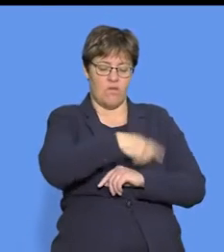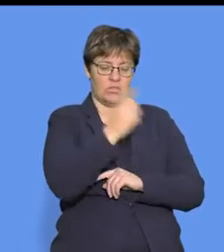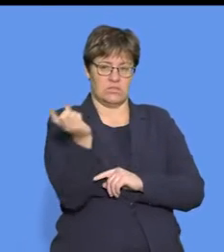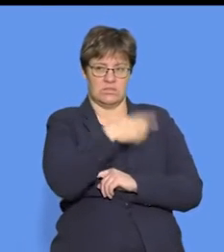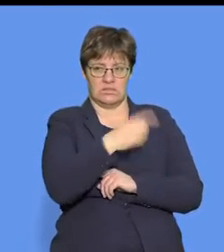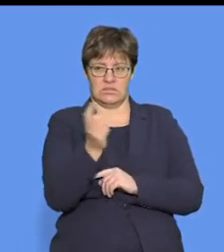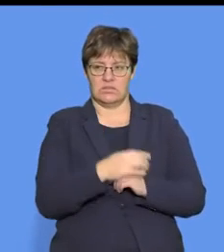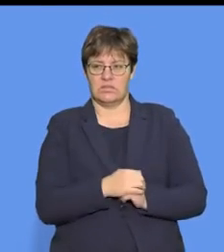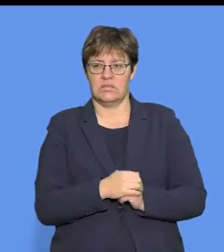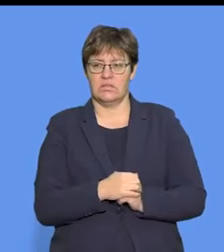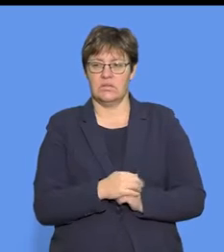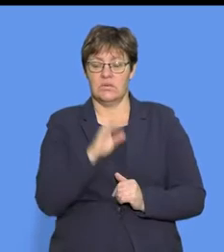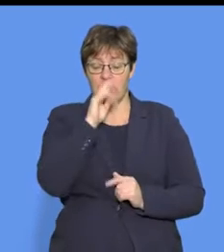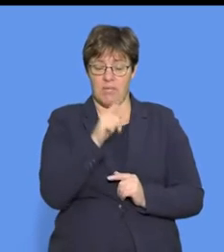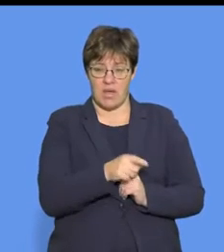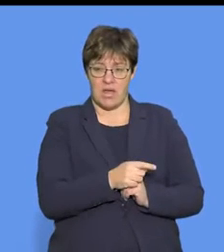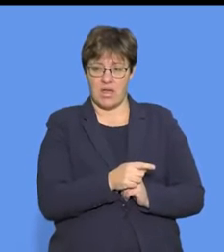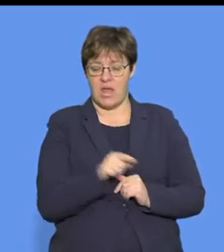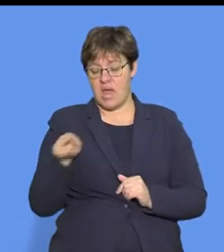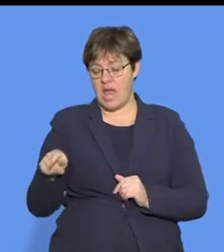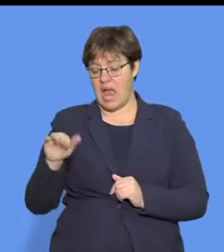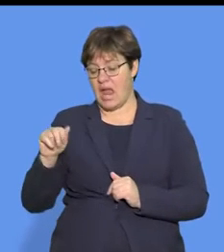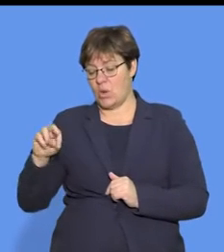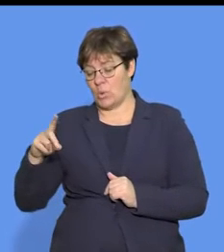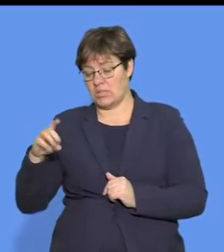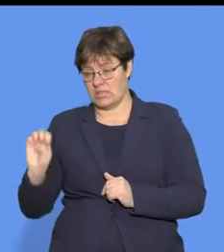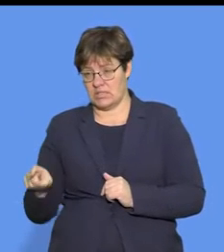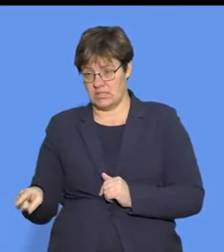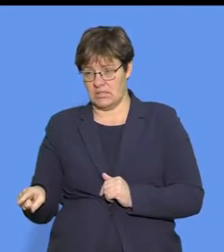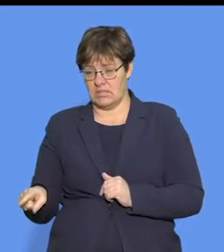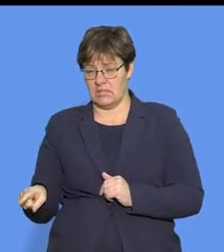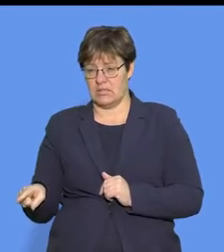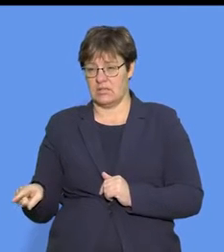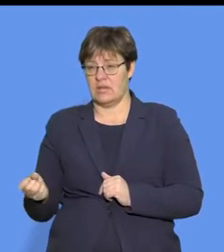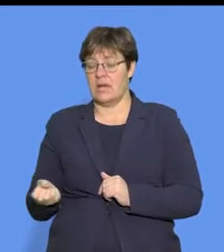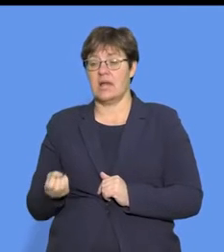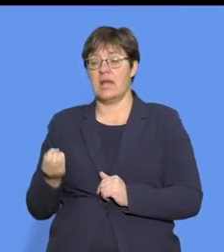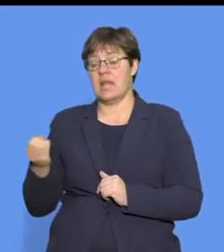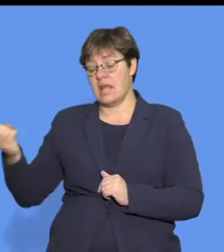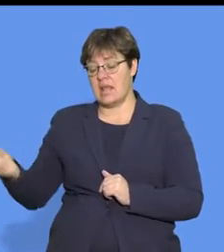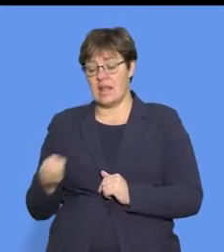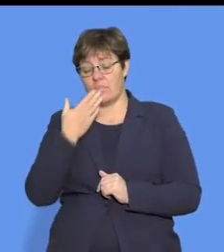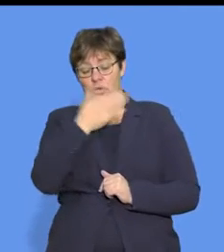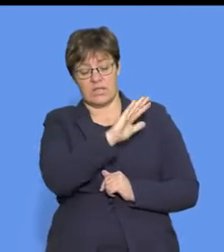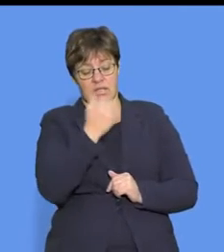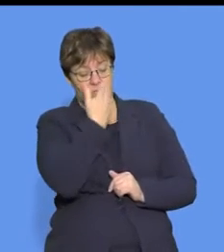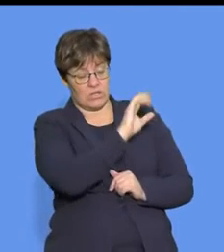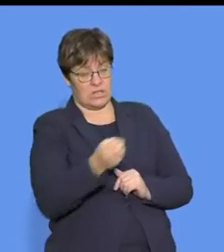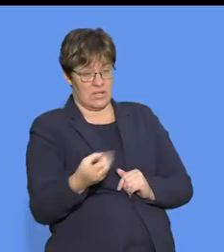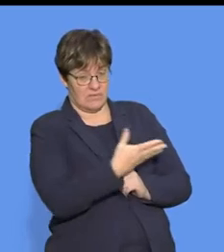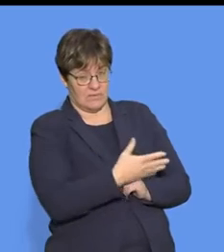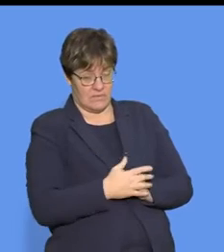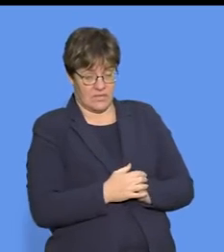terminal of the voltmeter? Now remember what we said. This is the anode, and it's giving